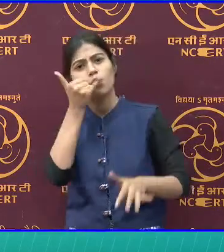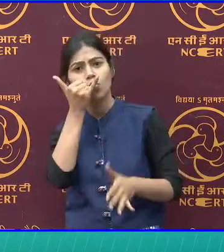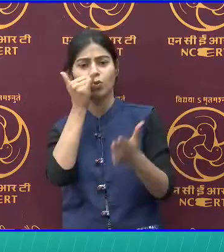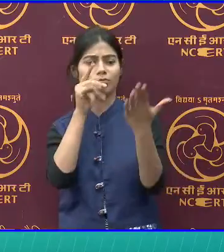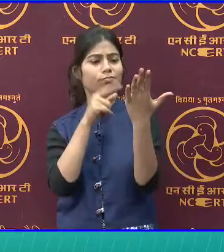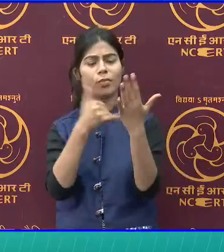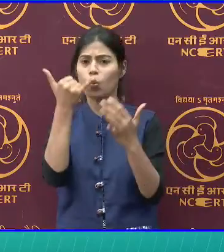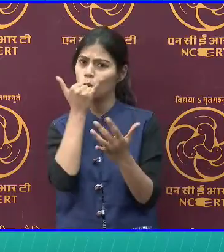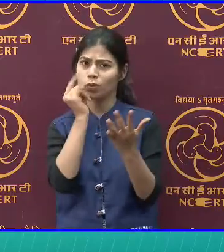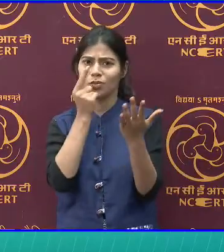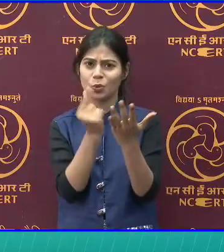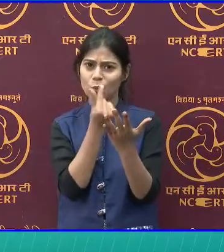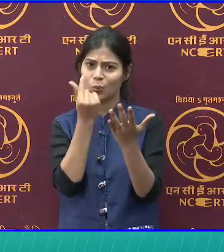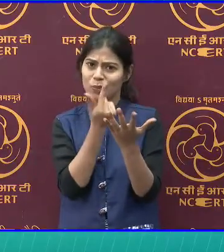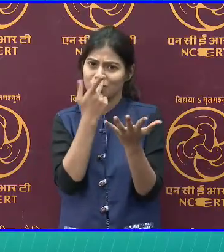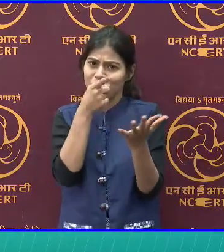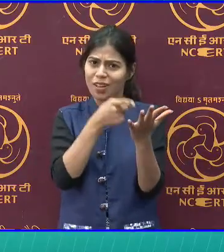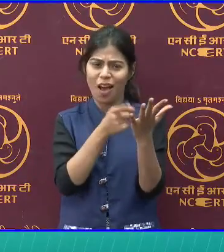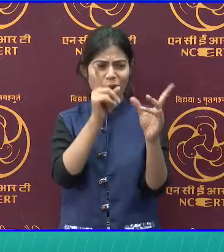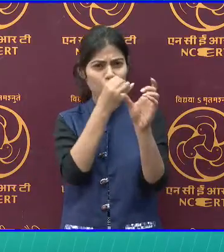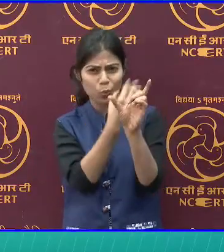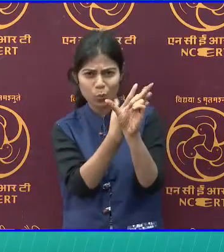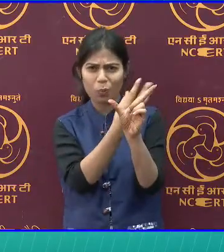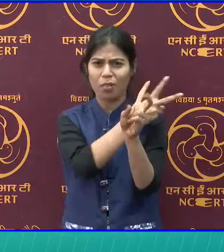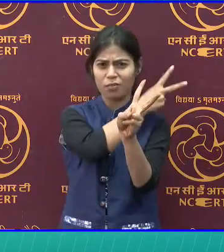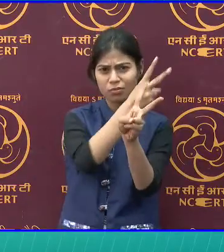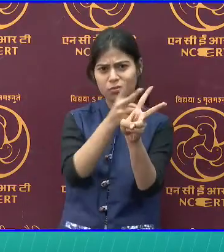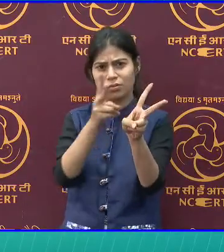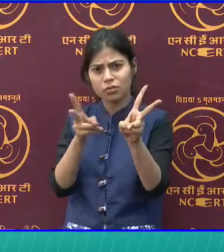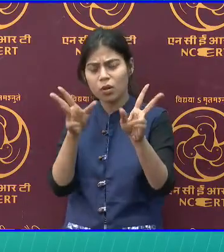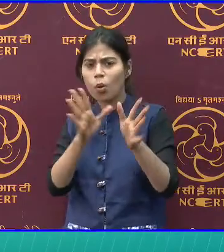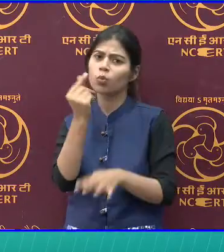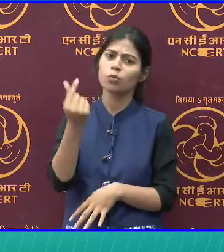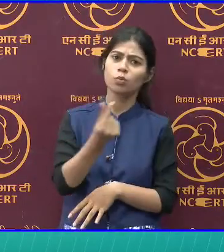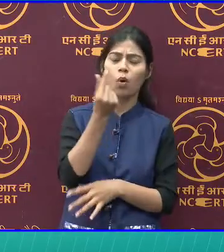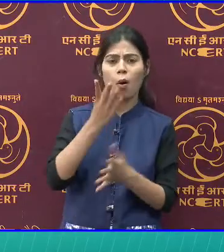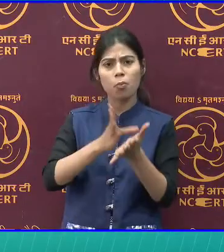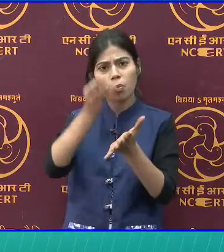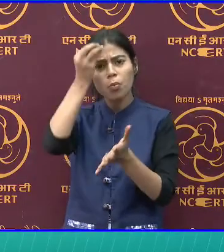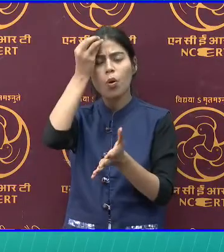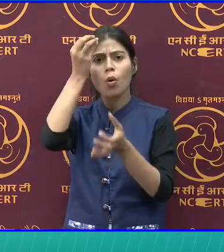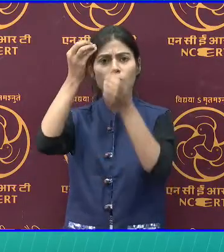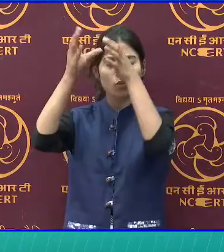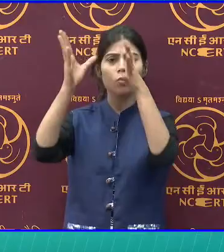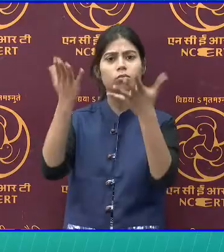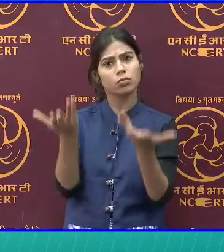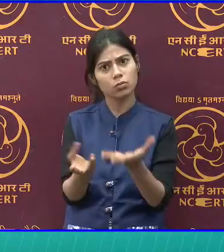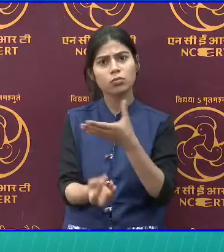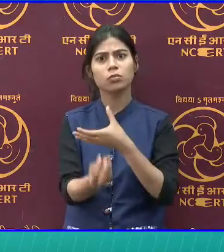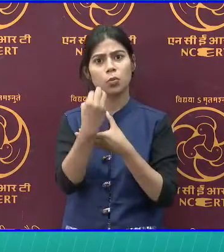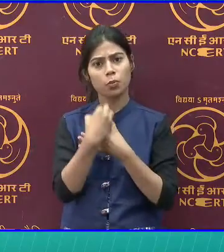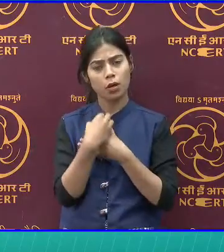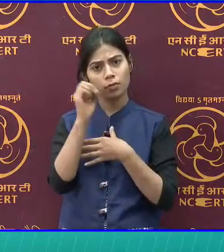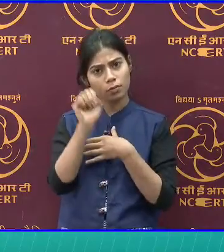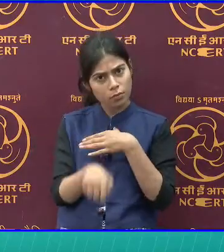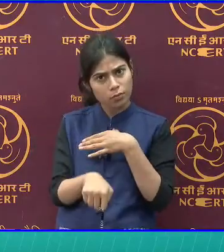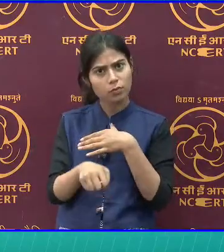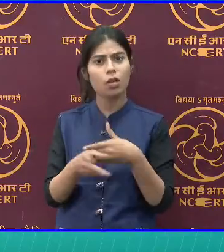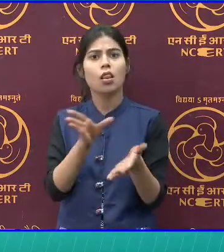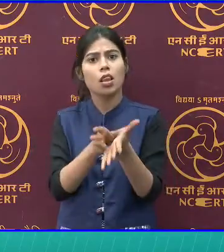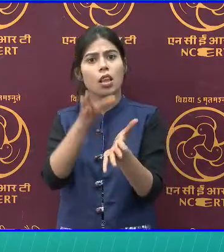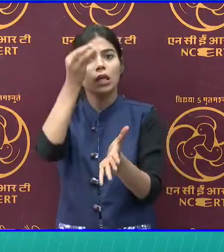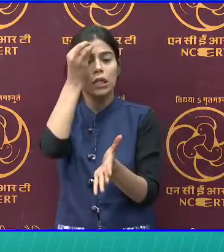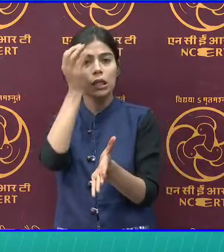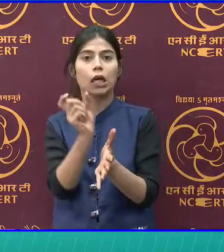about the learning standards, particularly the competencies, curricular goals, and if you are able to evolve the learning outcomes based on